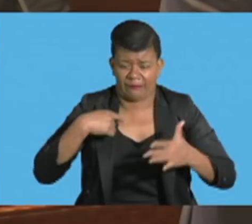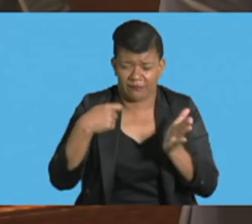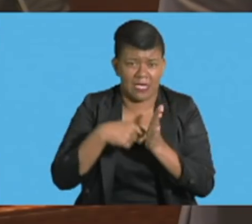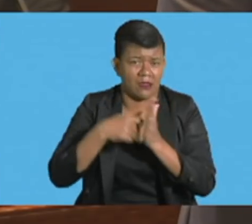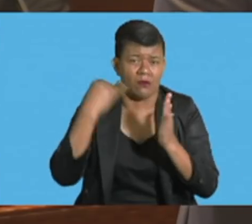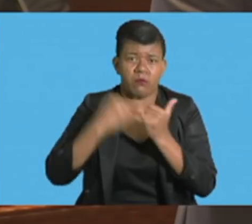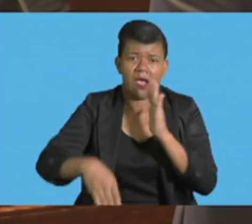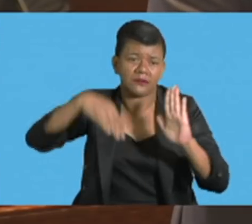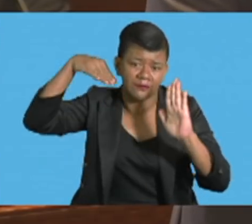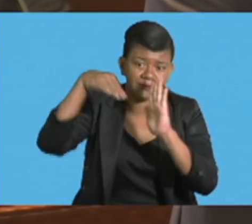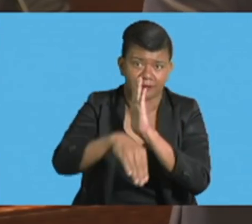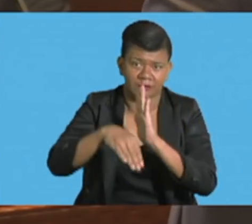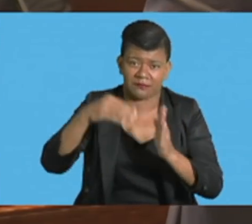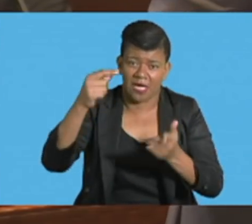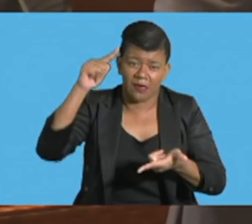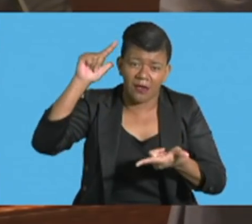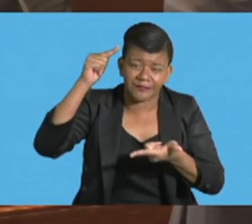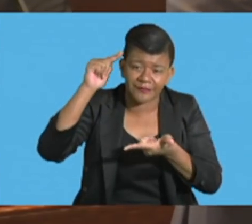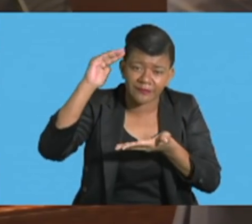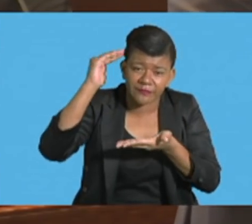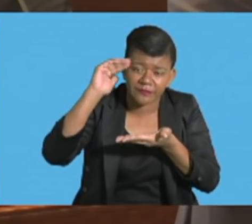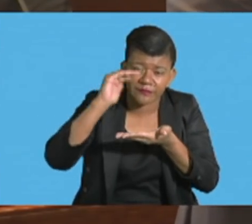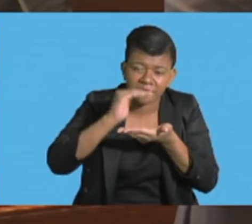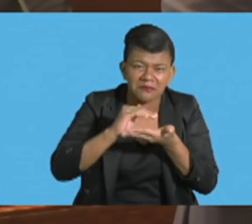50%. Oh, very poor.